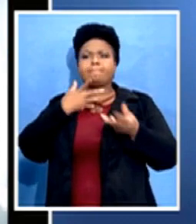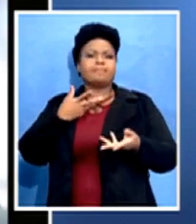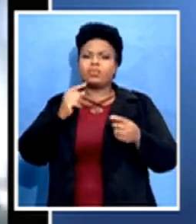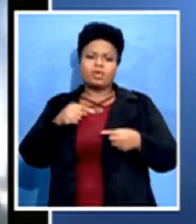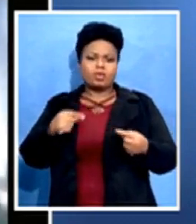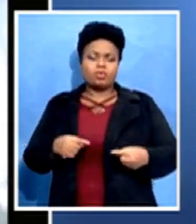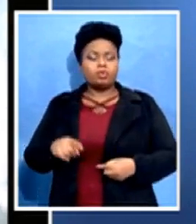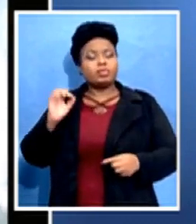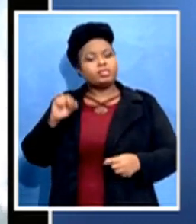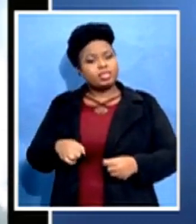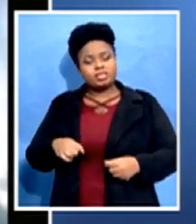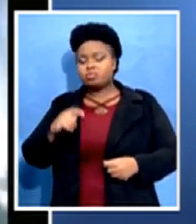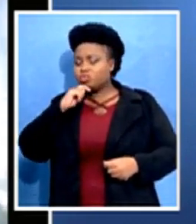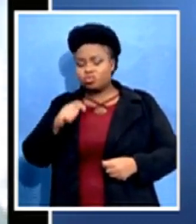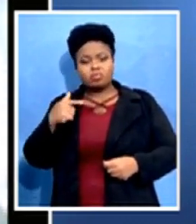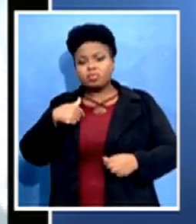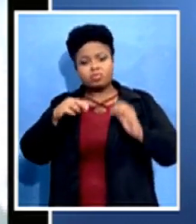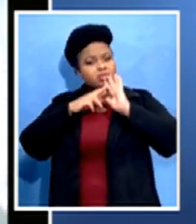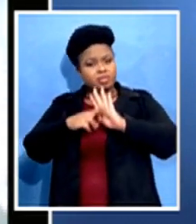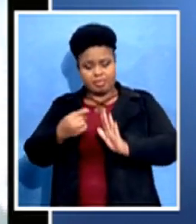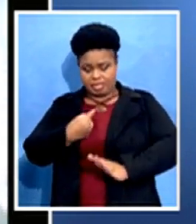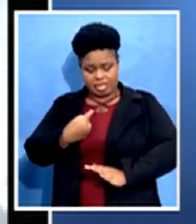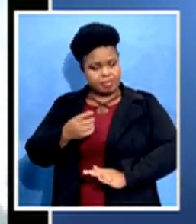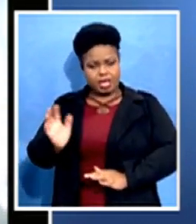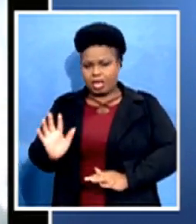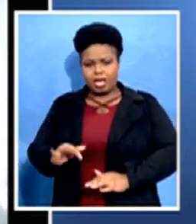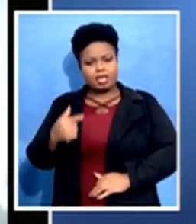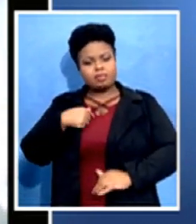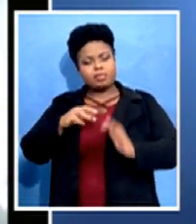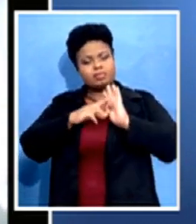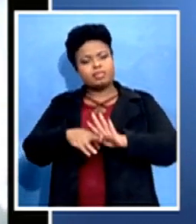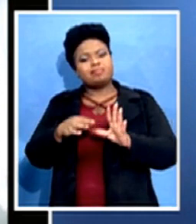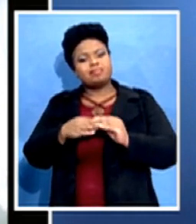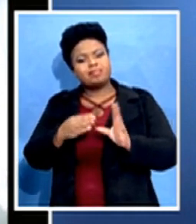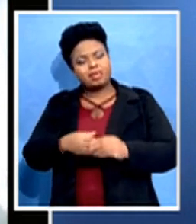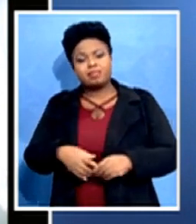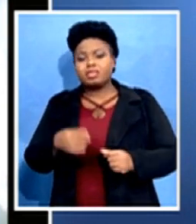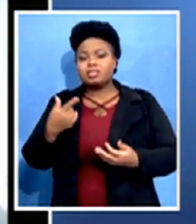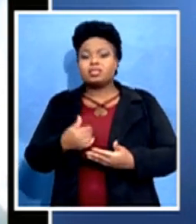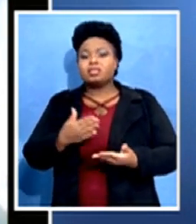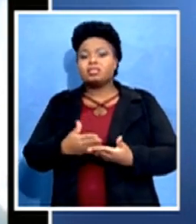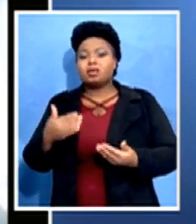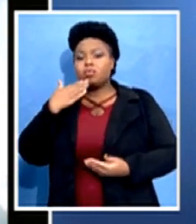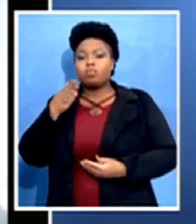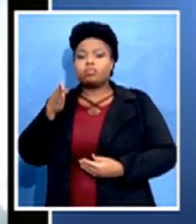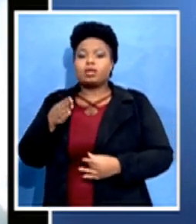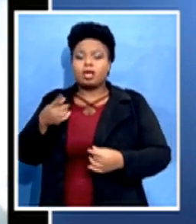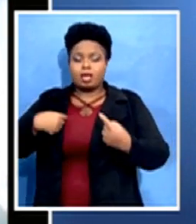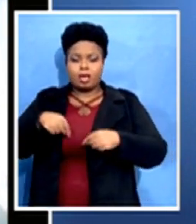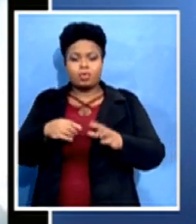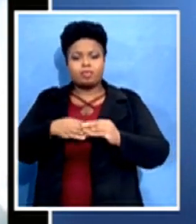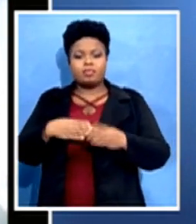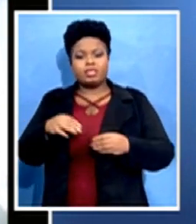representing myself. I'm representing members, not only those who are our members as young nurses in the trade union, but